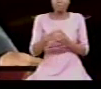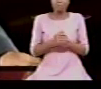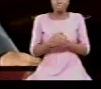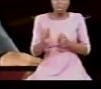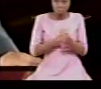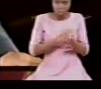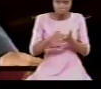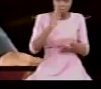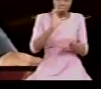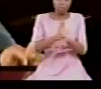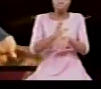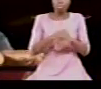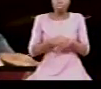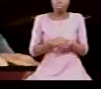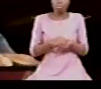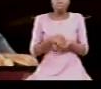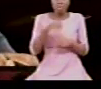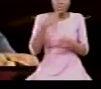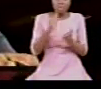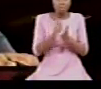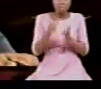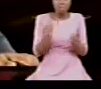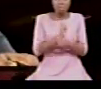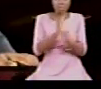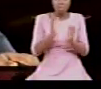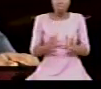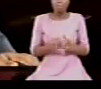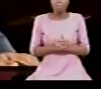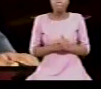you're destroying the church, though you say you're a worker.